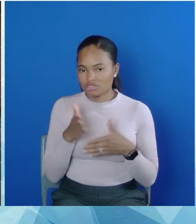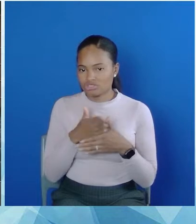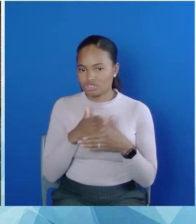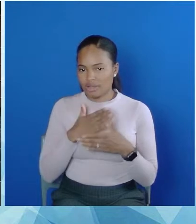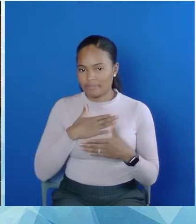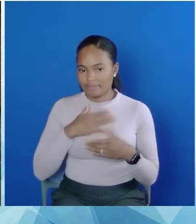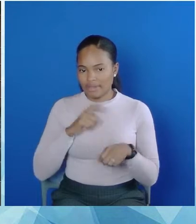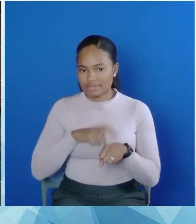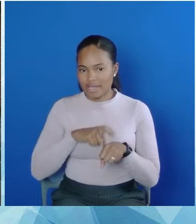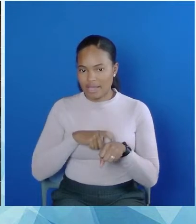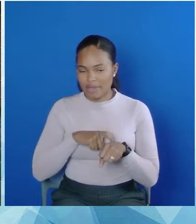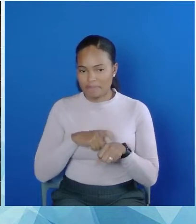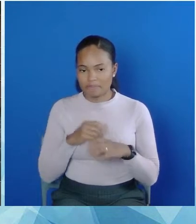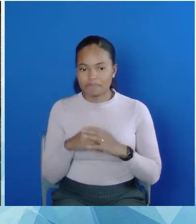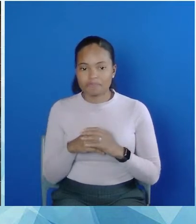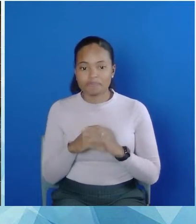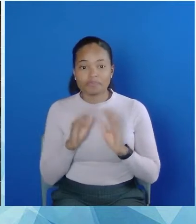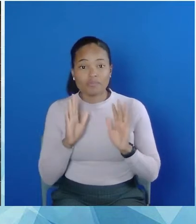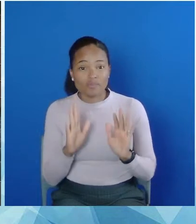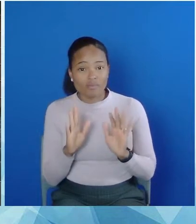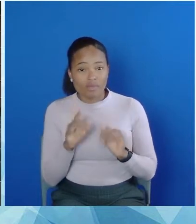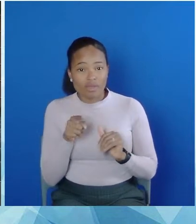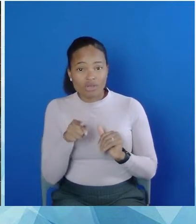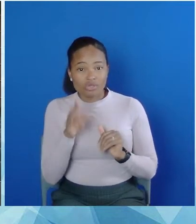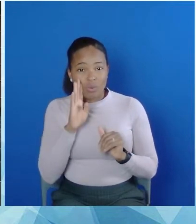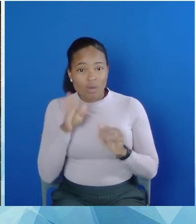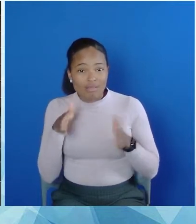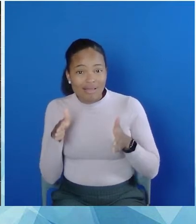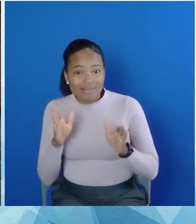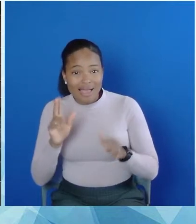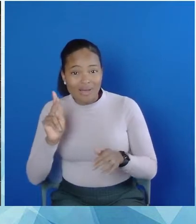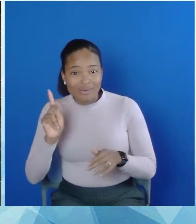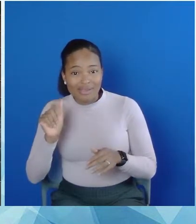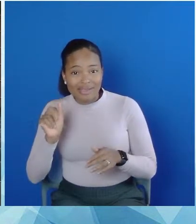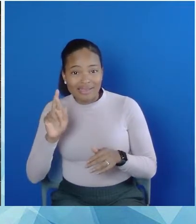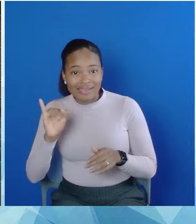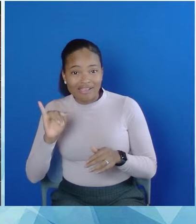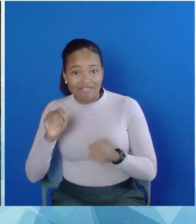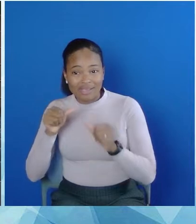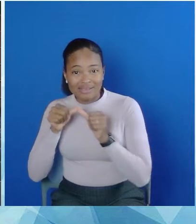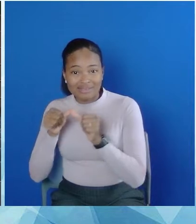So you're going to let Carrie keep working here next year.